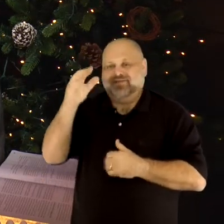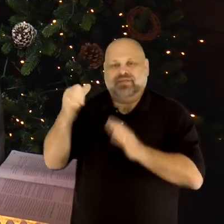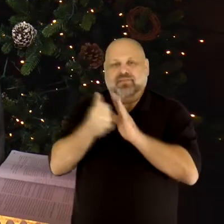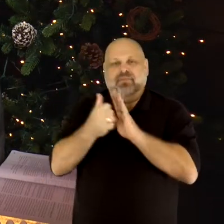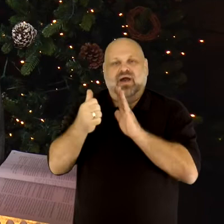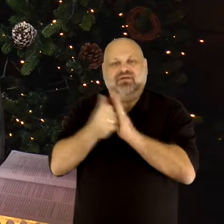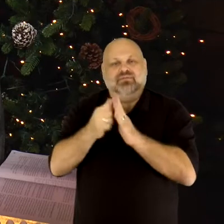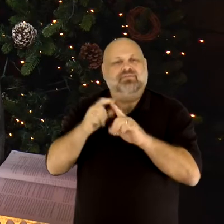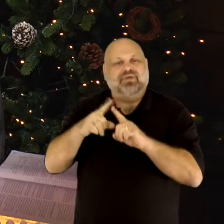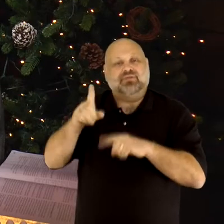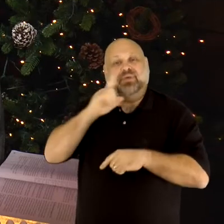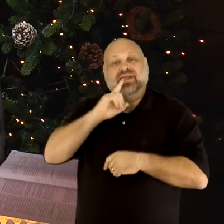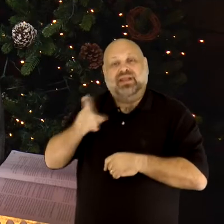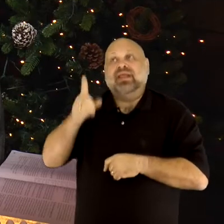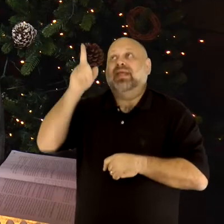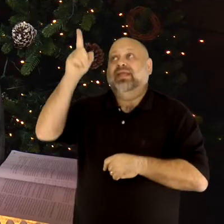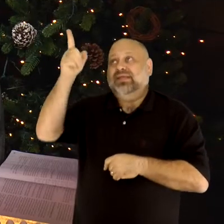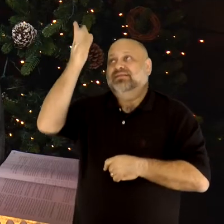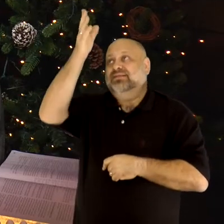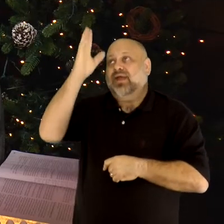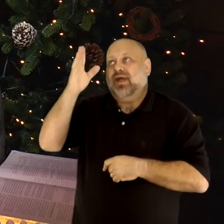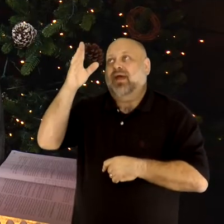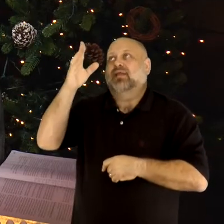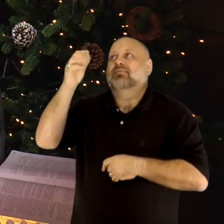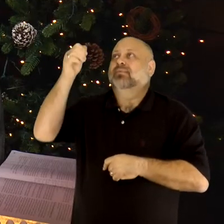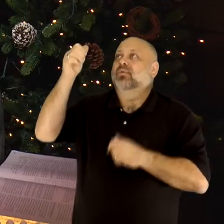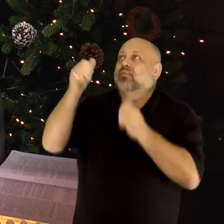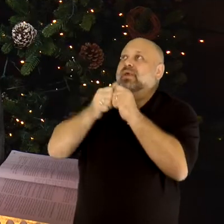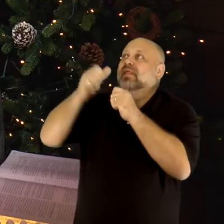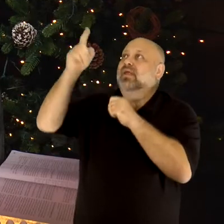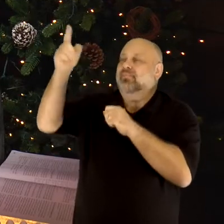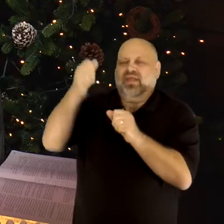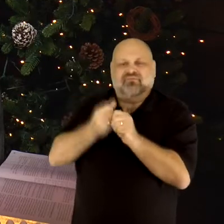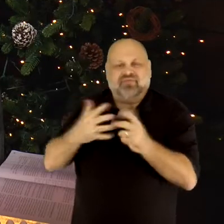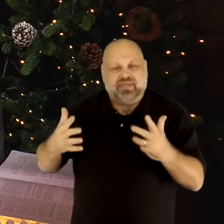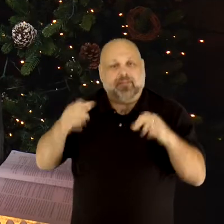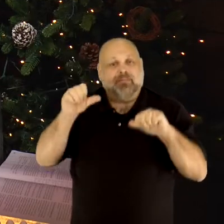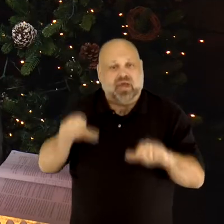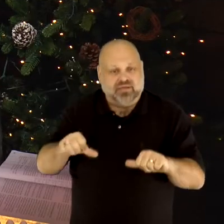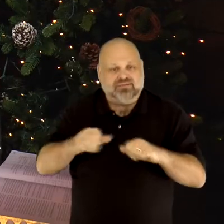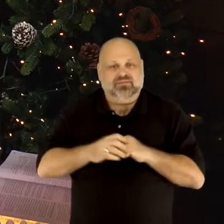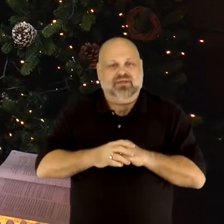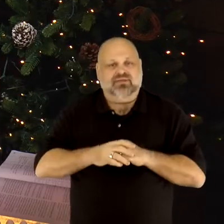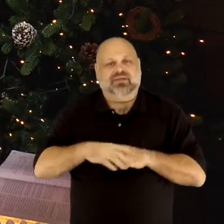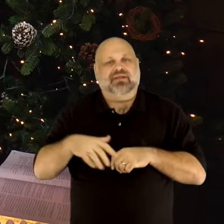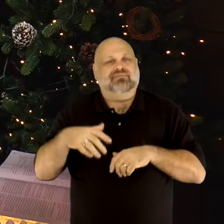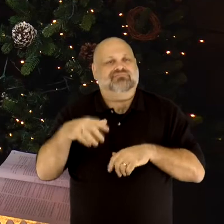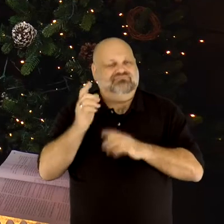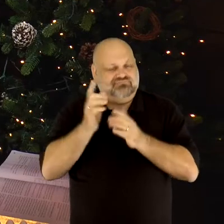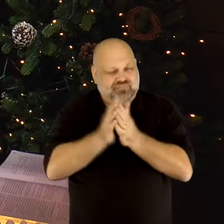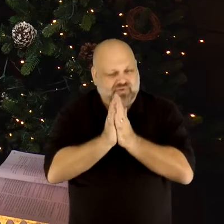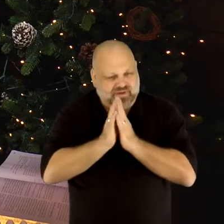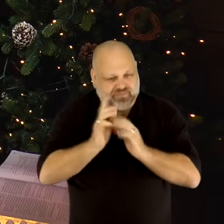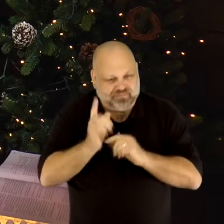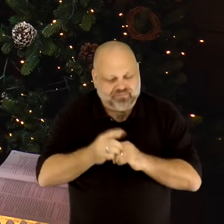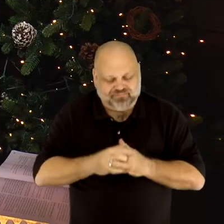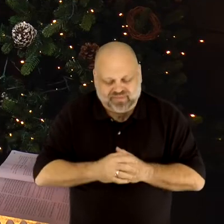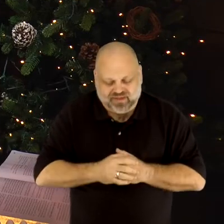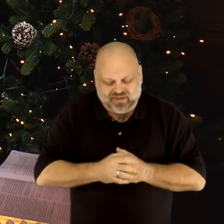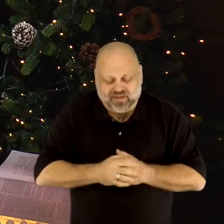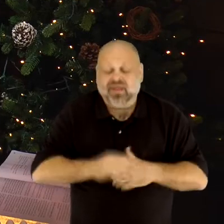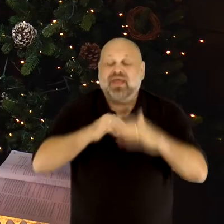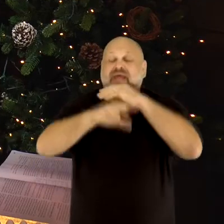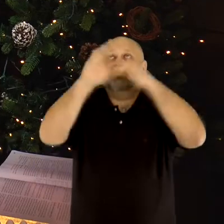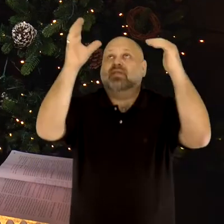reality is, He's the God with whom everything is possible. Yeah. Let's take a moment and pray together, shall we? Heavenly Father, we thank